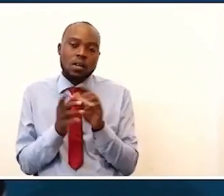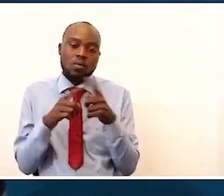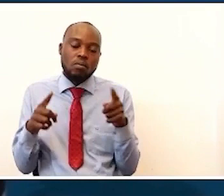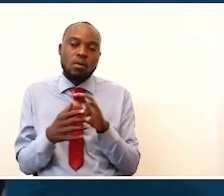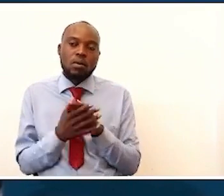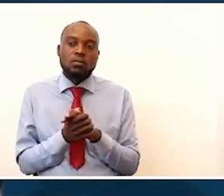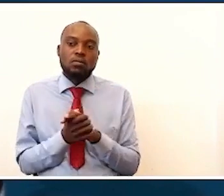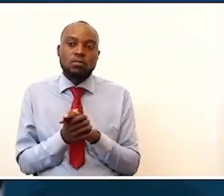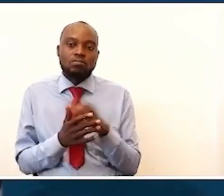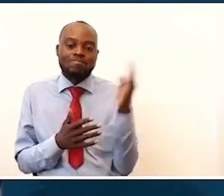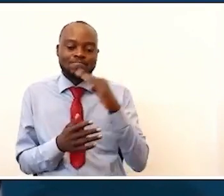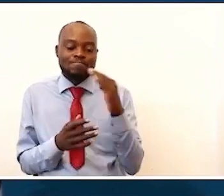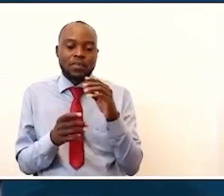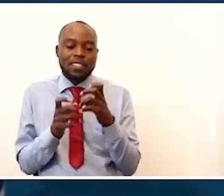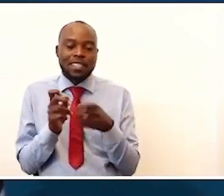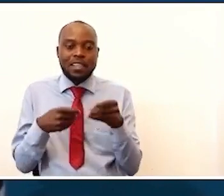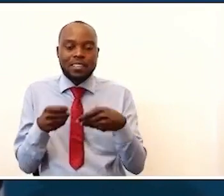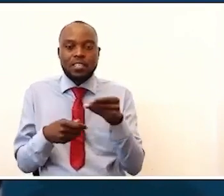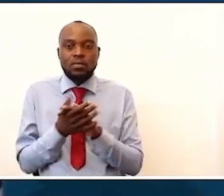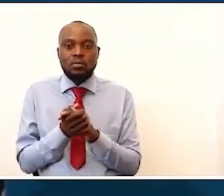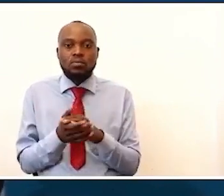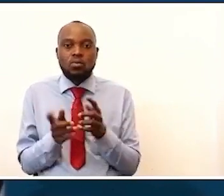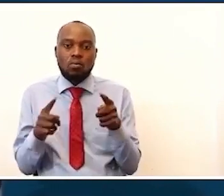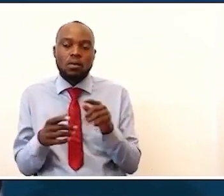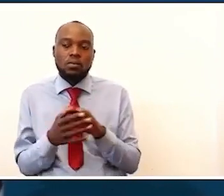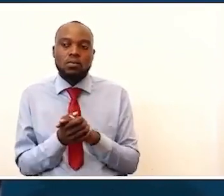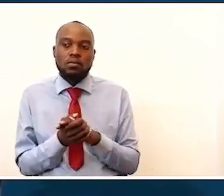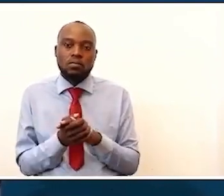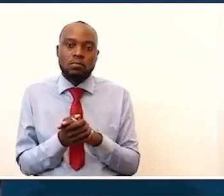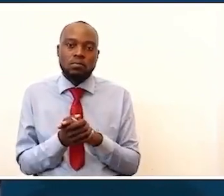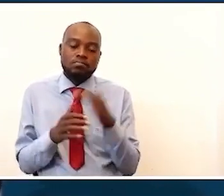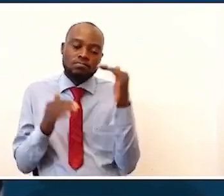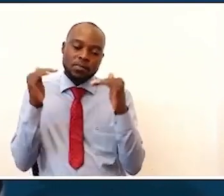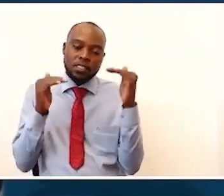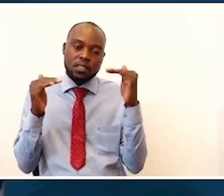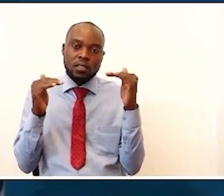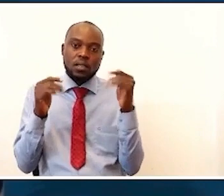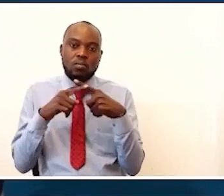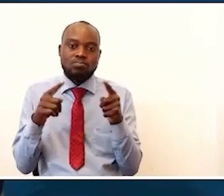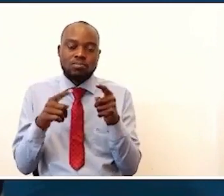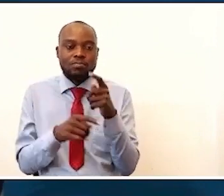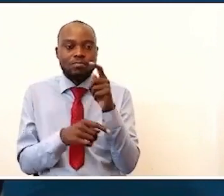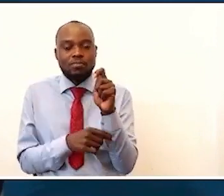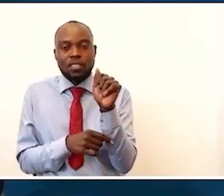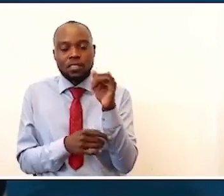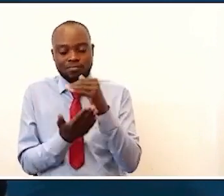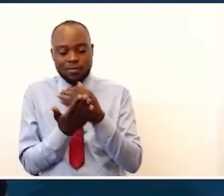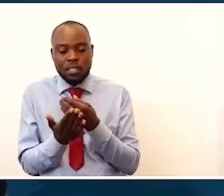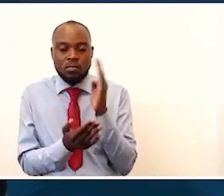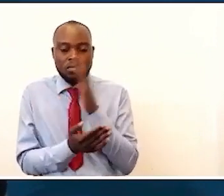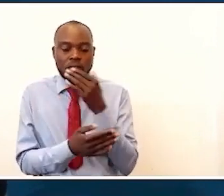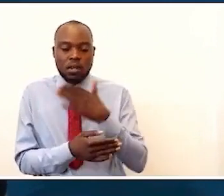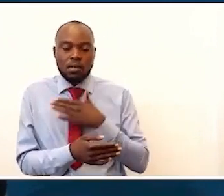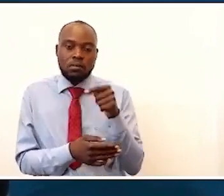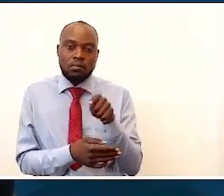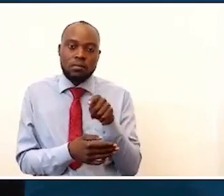it relates to debt and taxation issues, when it relates to debt and gender and taxation issues. So that's my conclusion. Thank you so much.